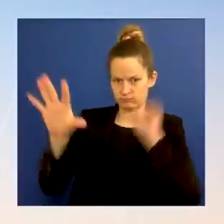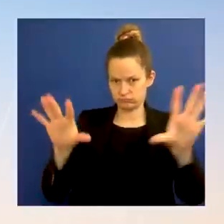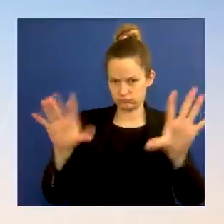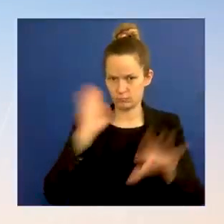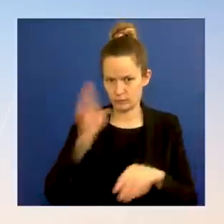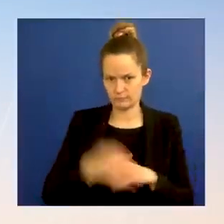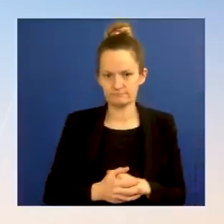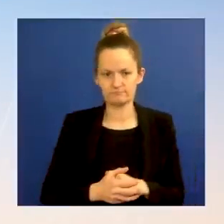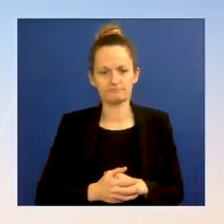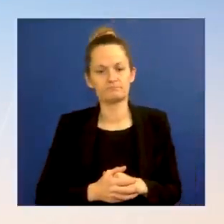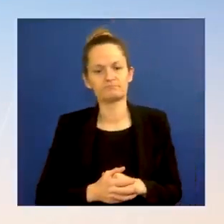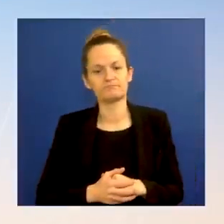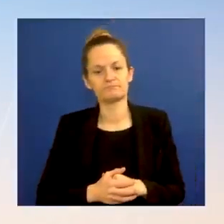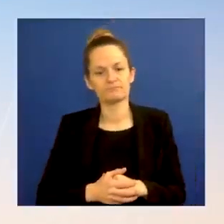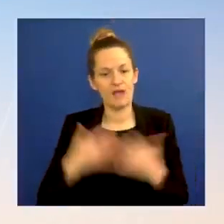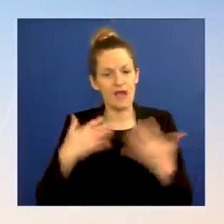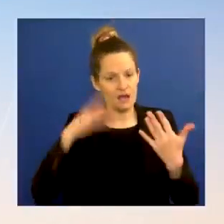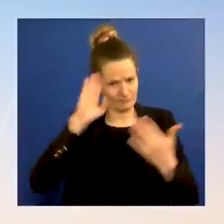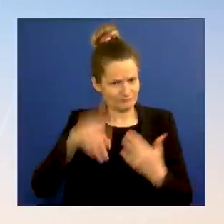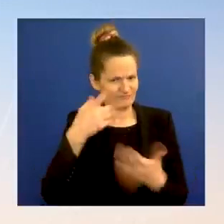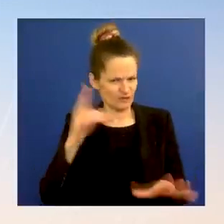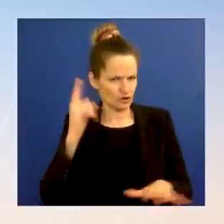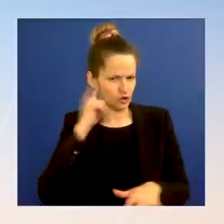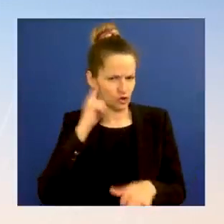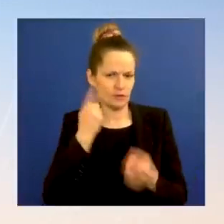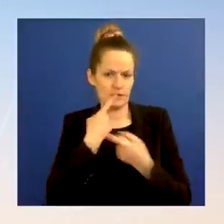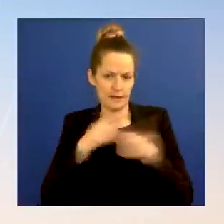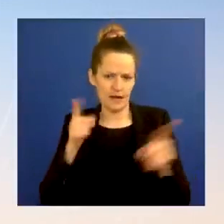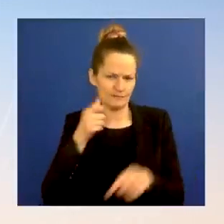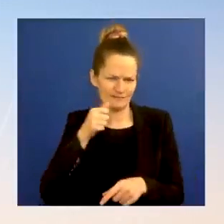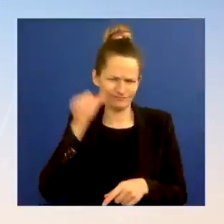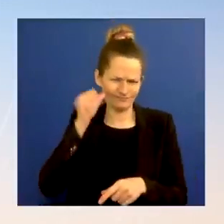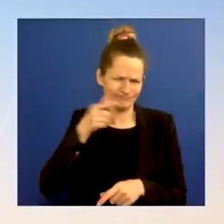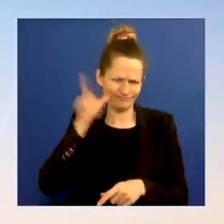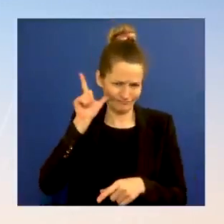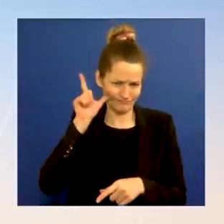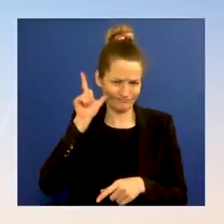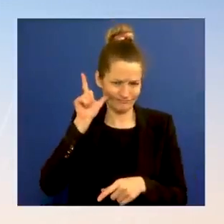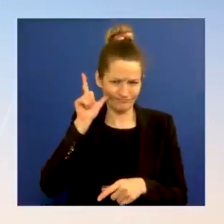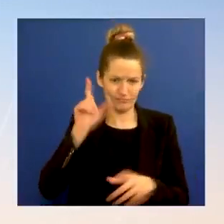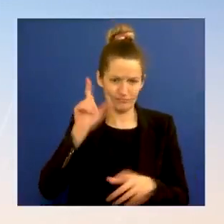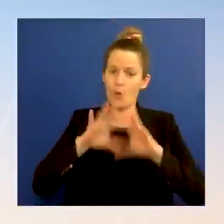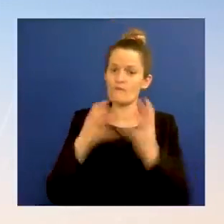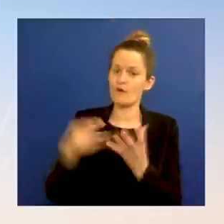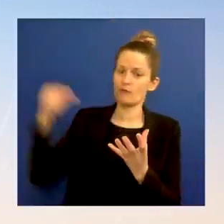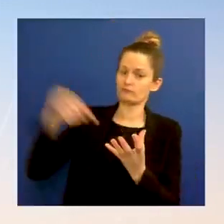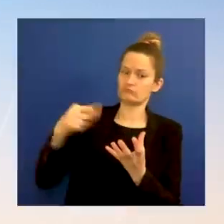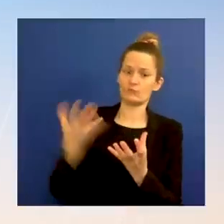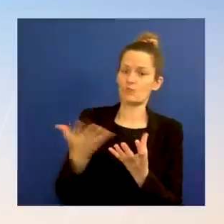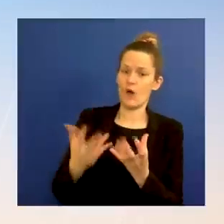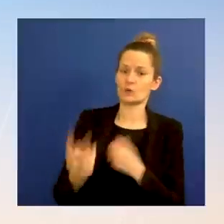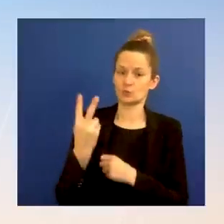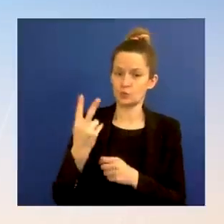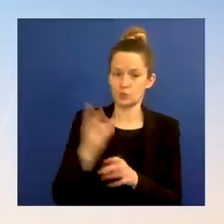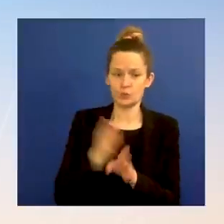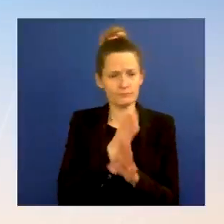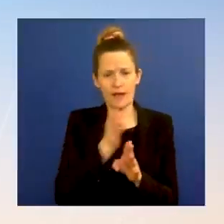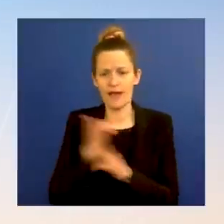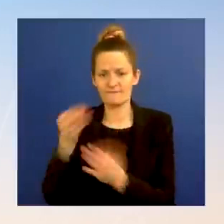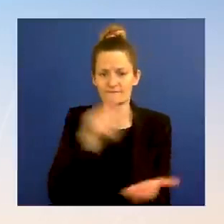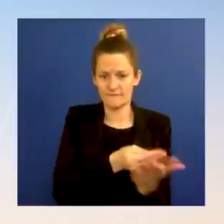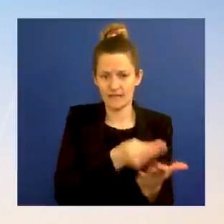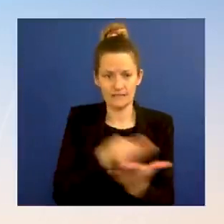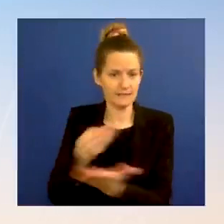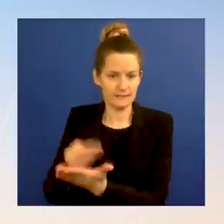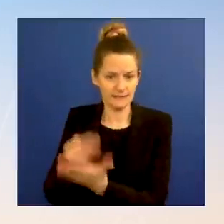yesterday or the day before, but a brief overview on two critical urgent funding needs the administration has sent to Congress. First, to